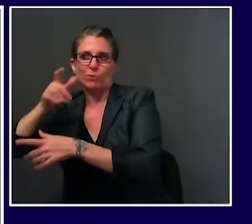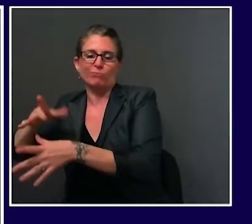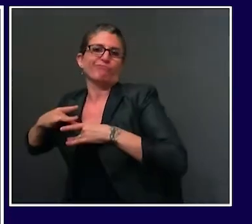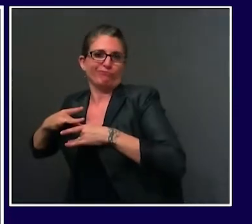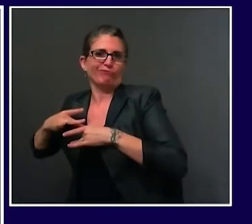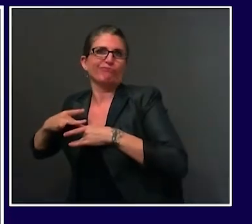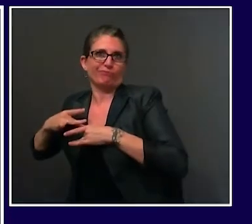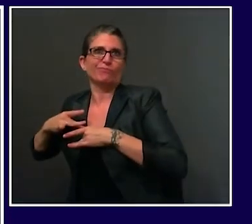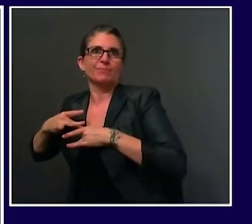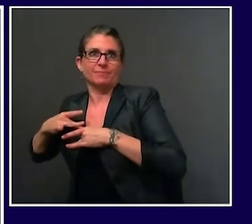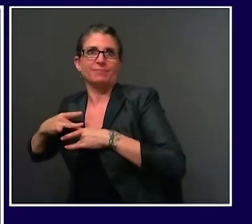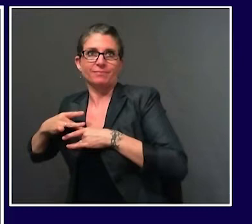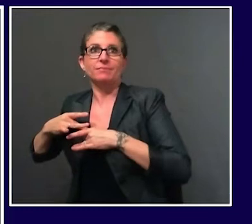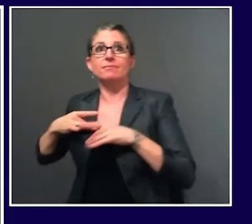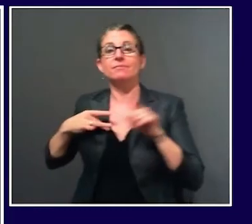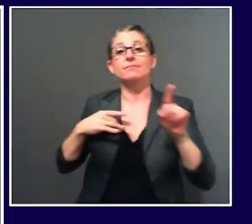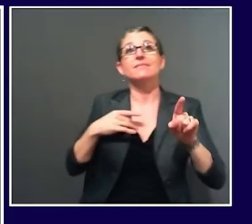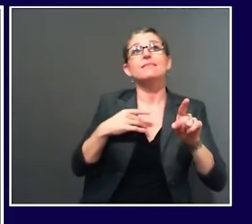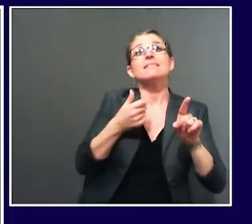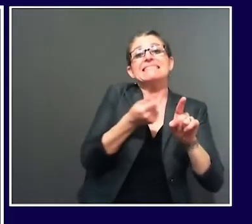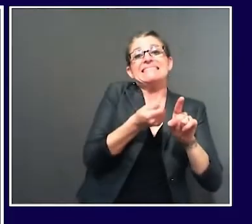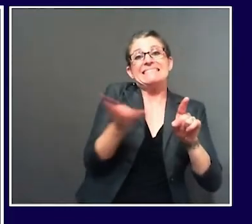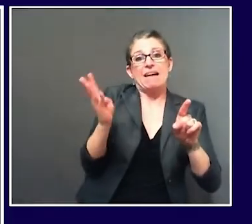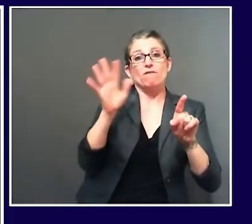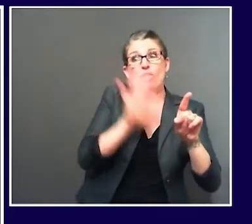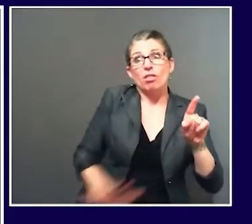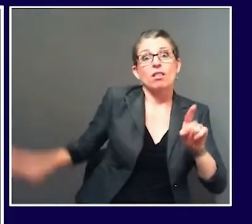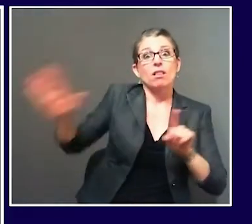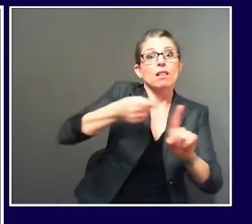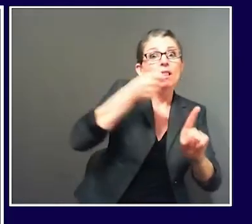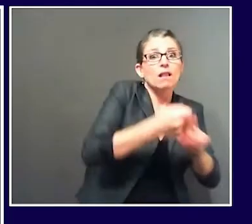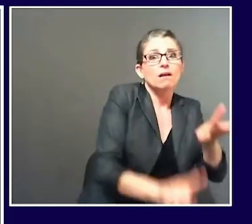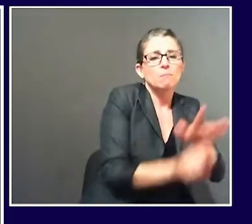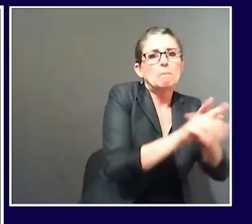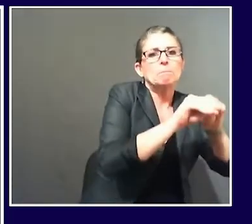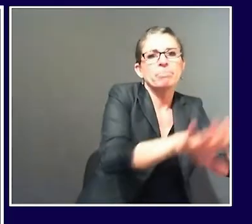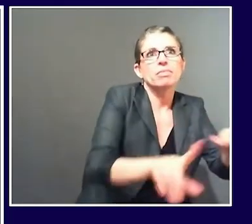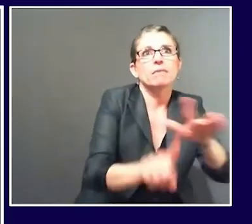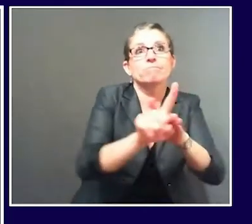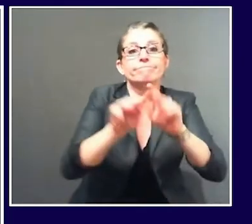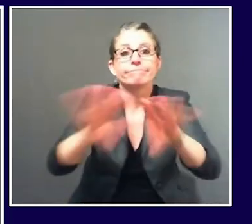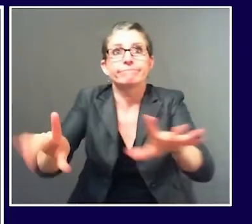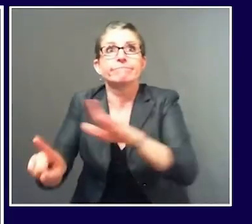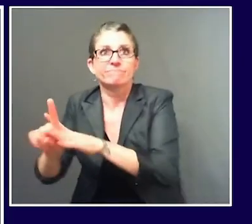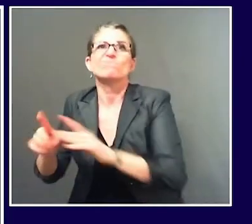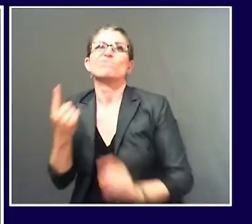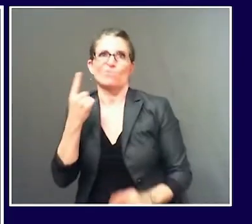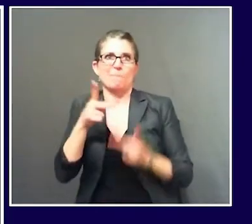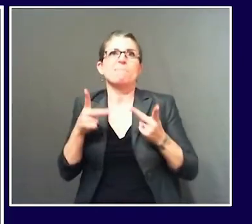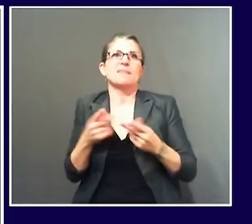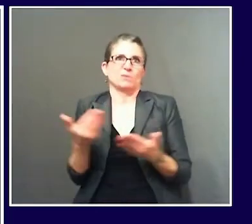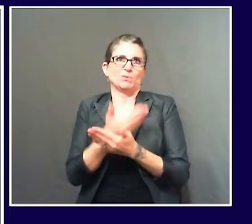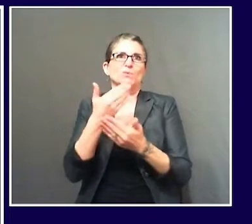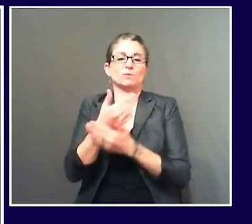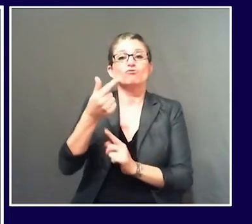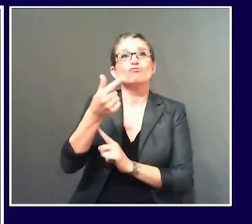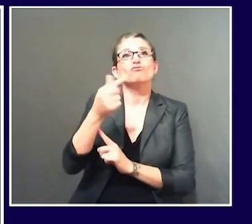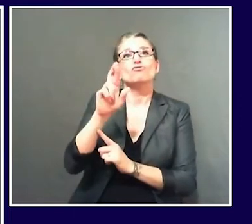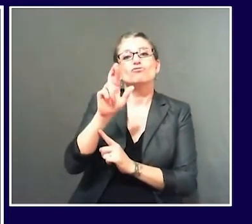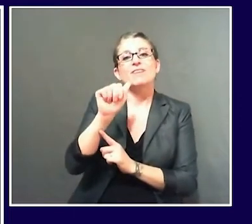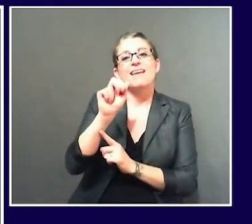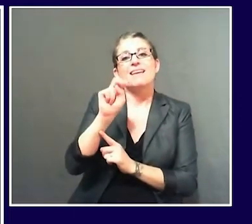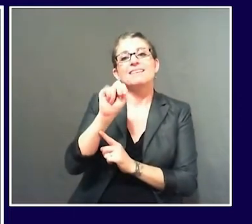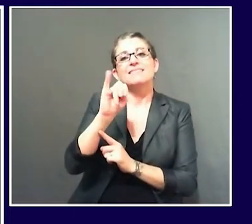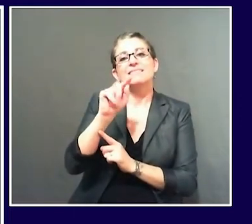The first is a new outbreak that we are reporting today at the Granite Bay Care facility in Saco, where there are